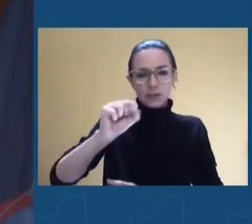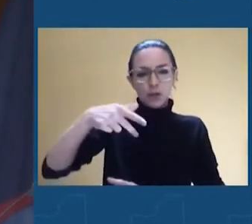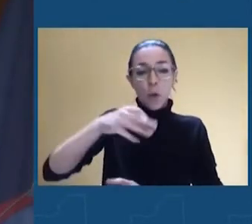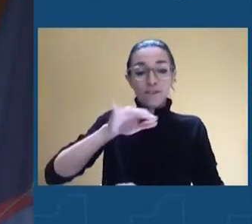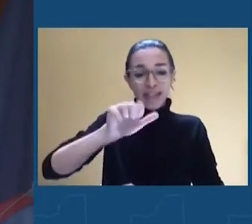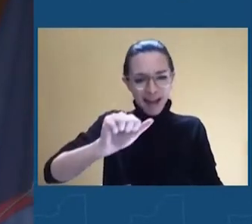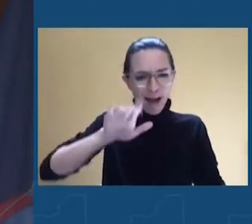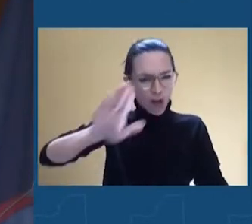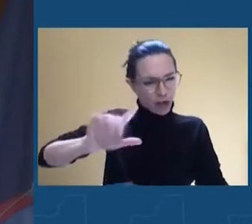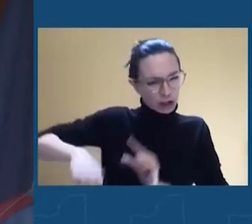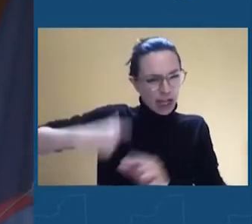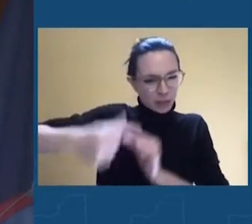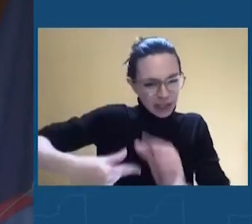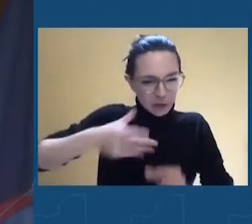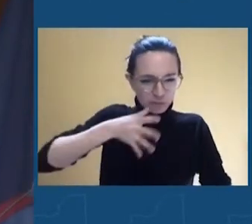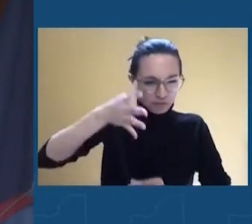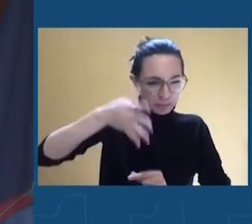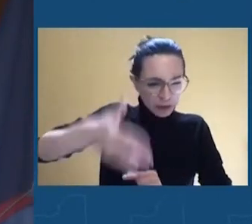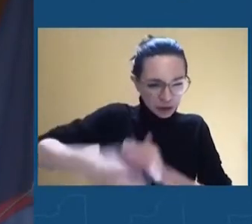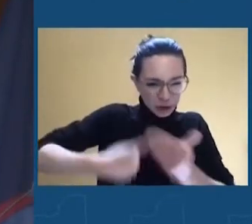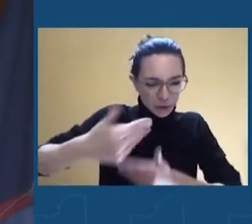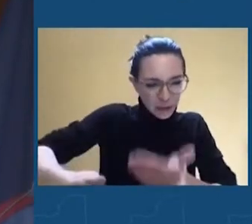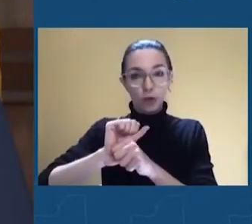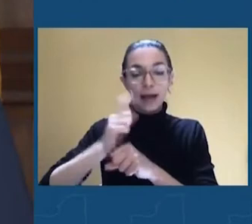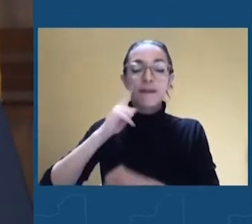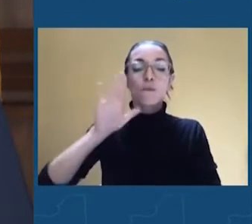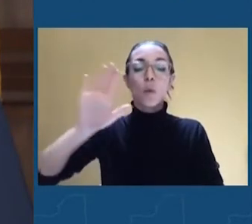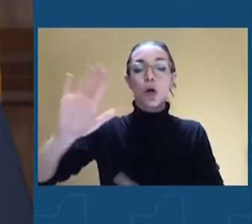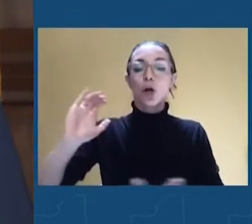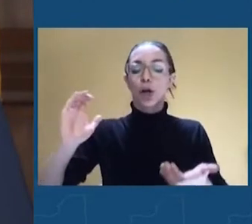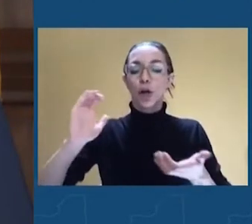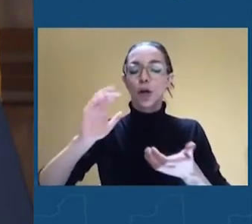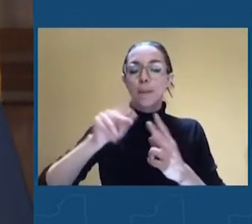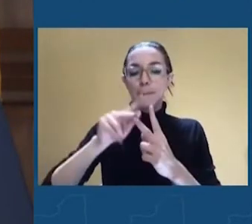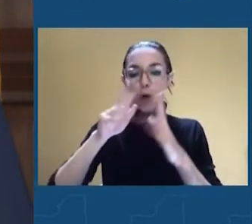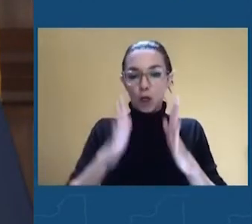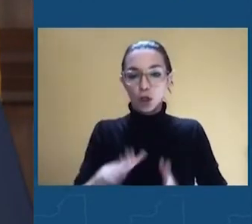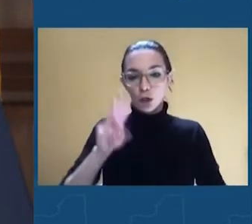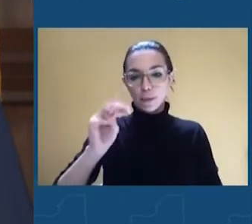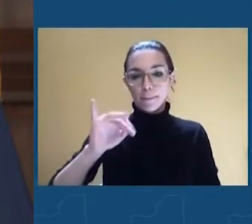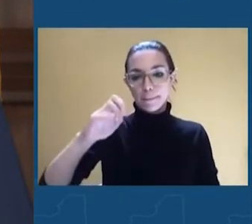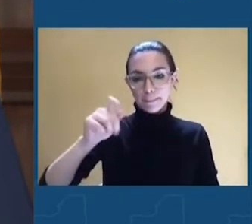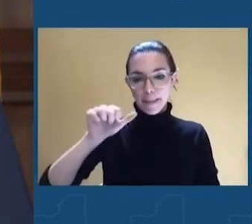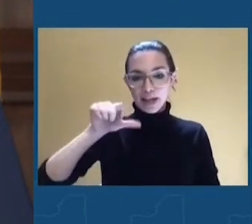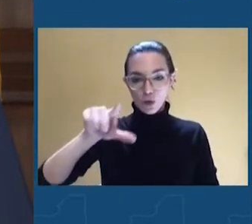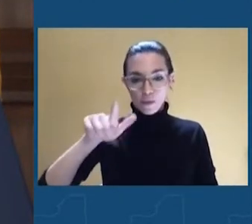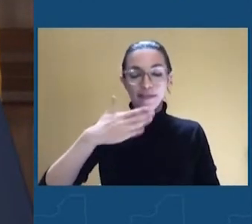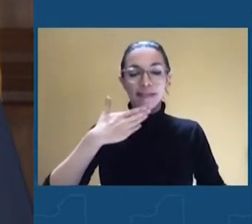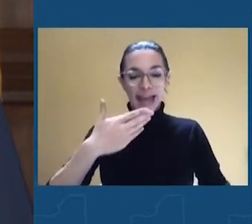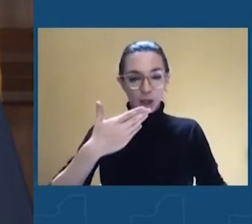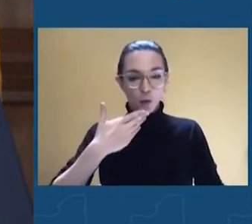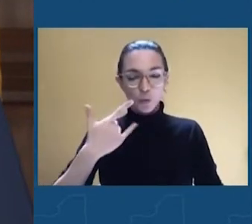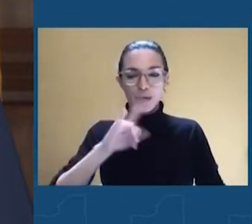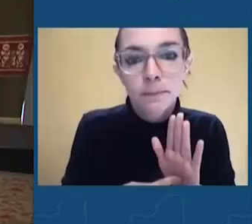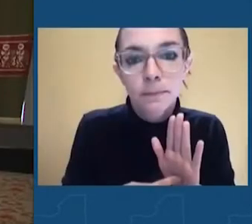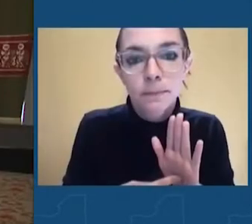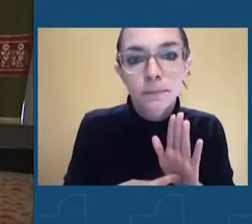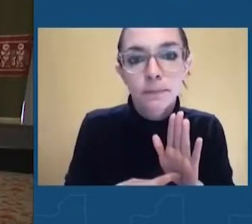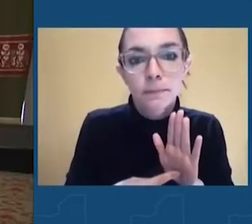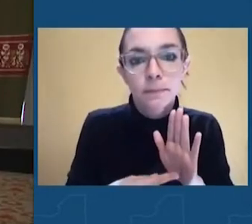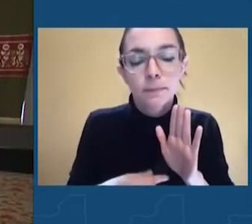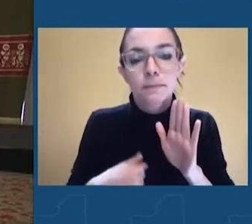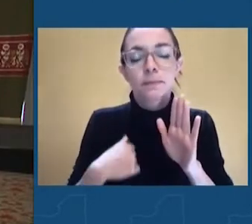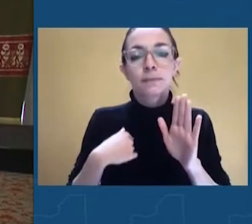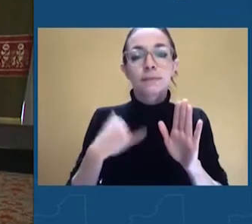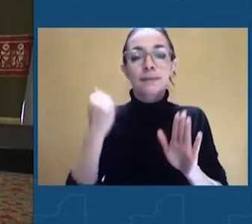get things done. And while some consider the position something of a ceremonial role, Hochul maintains Delgado will help her